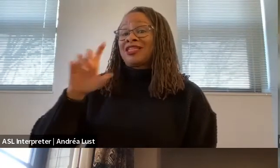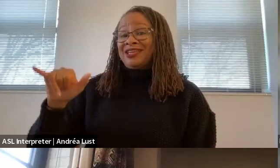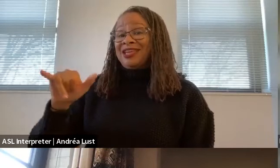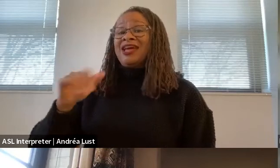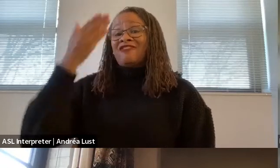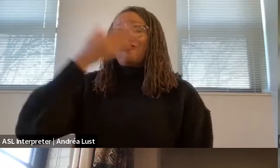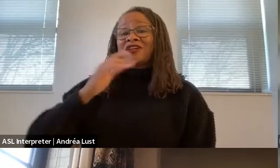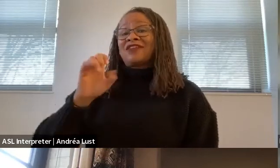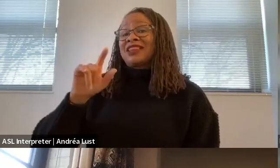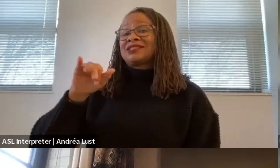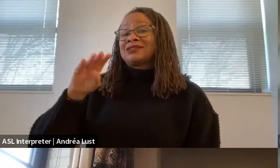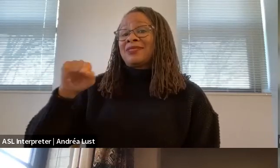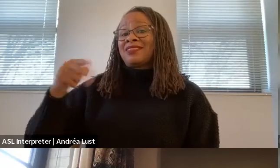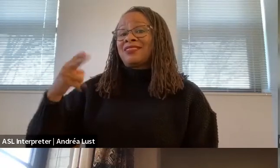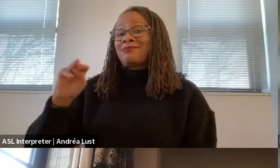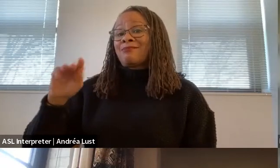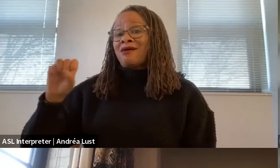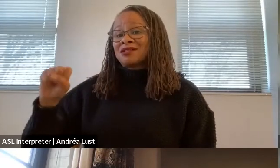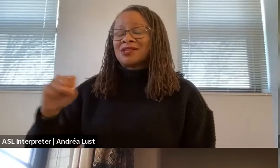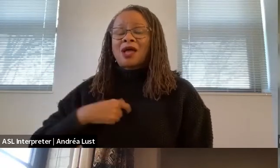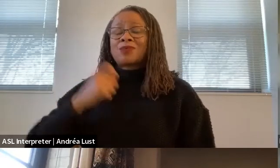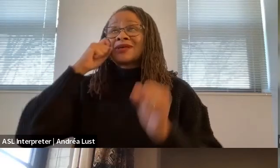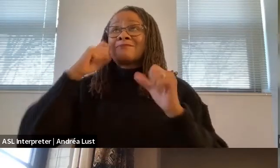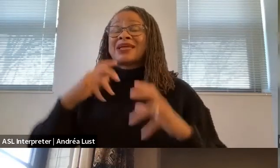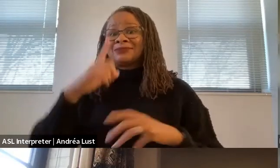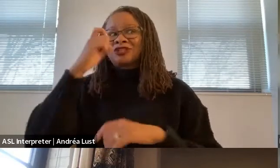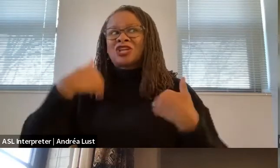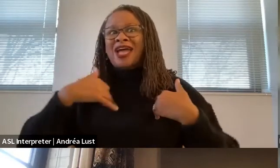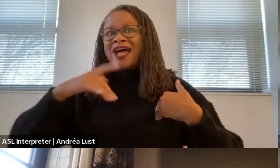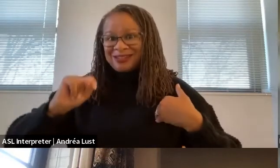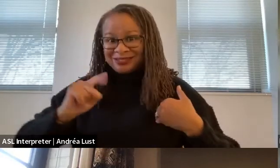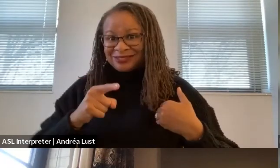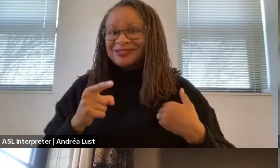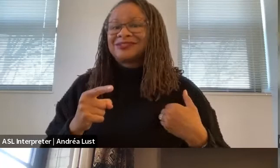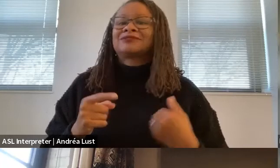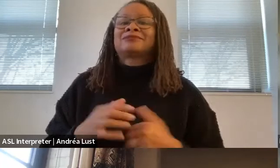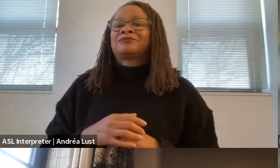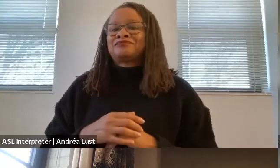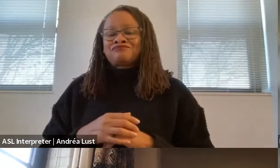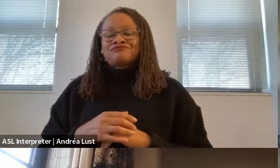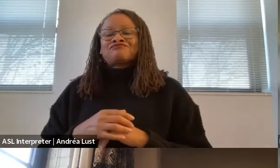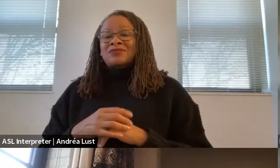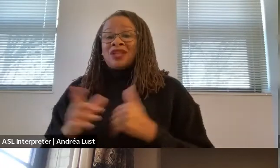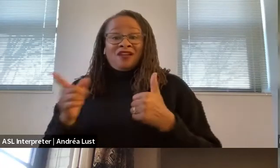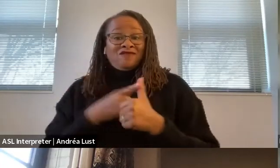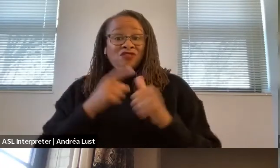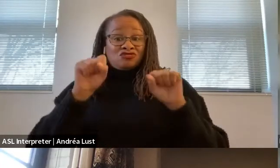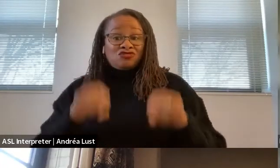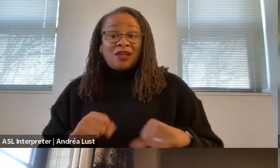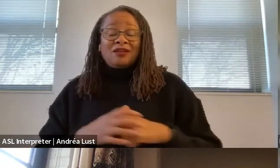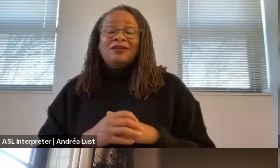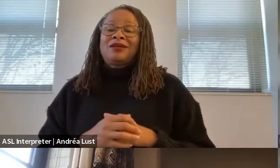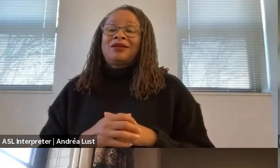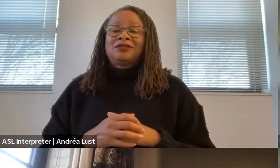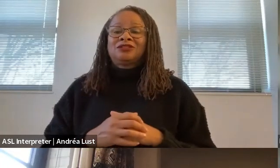just blown away. And because she had that, and she could, first of all, she could play in front